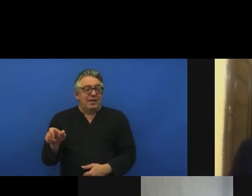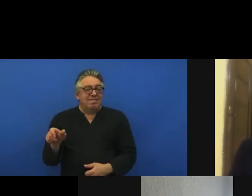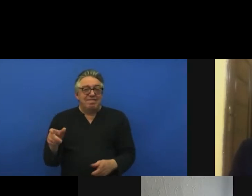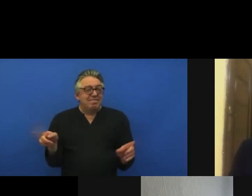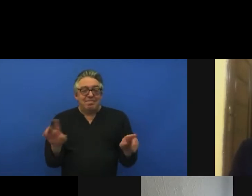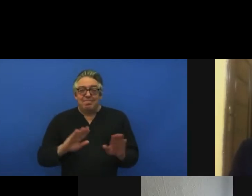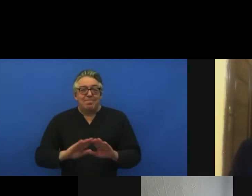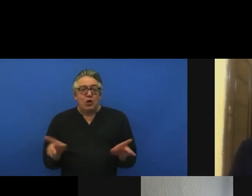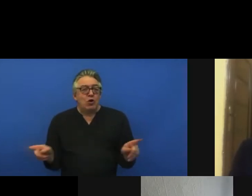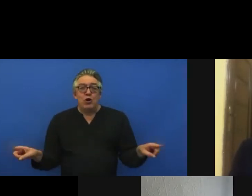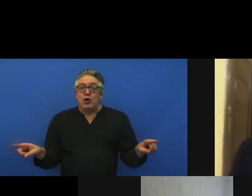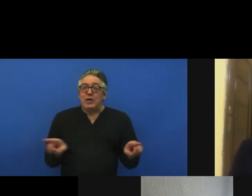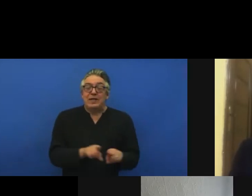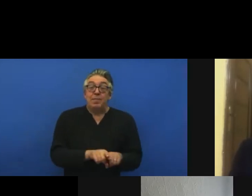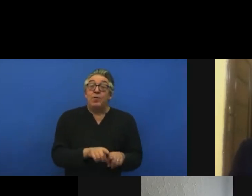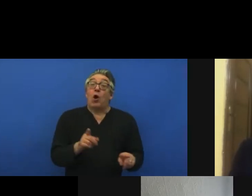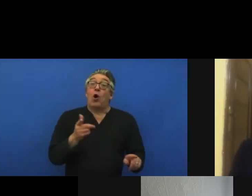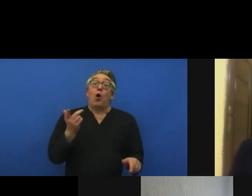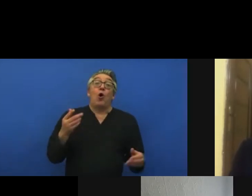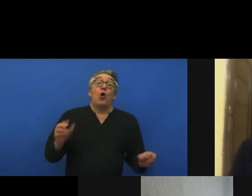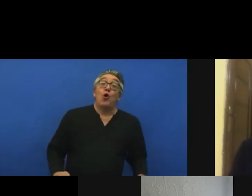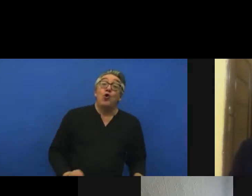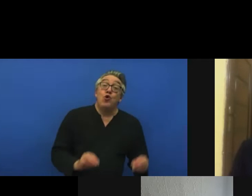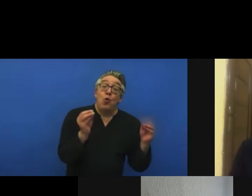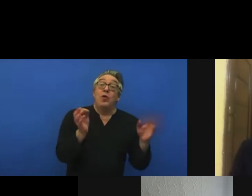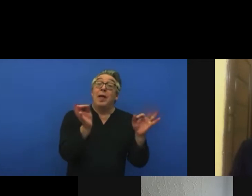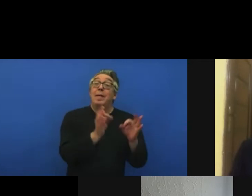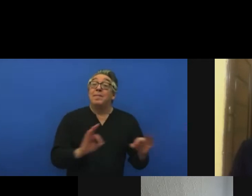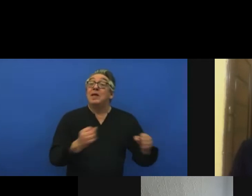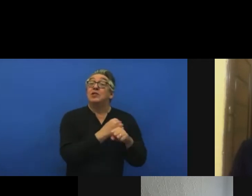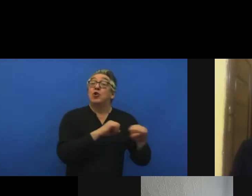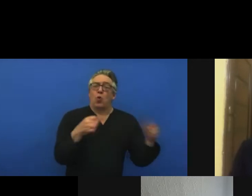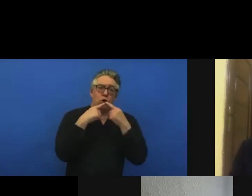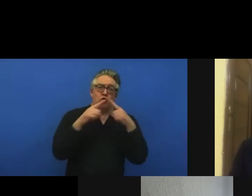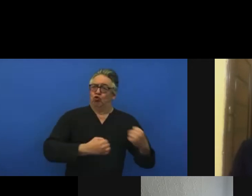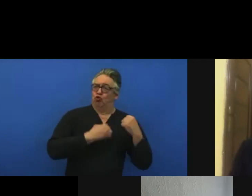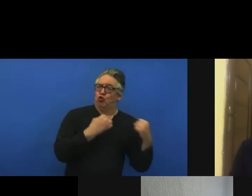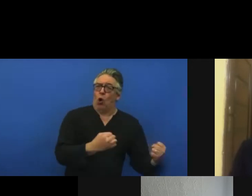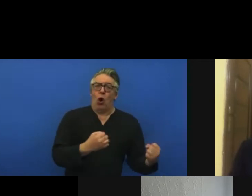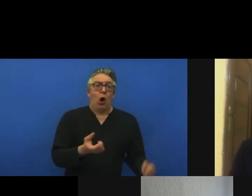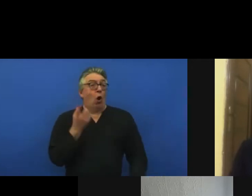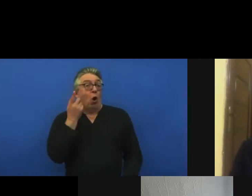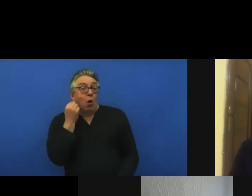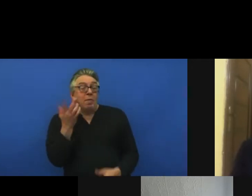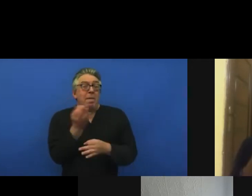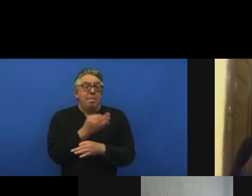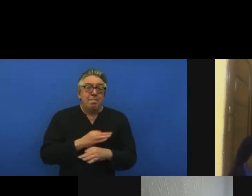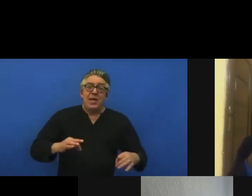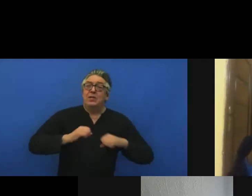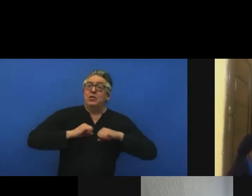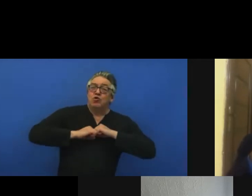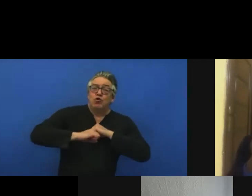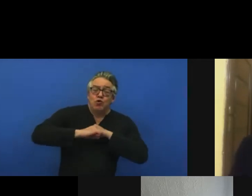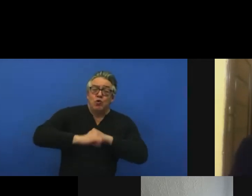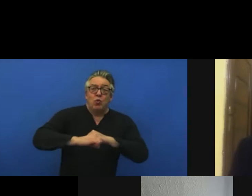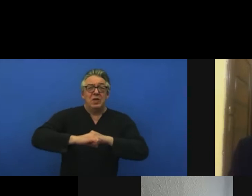on women, peace and security, or youth, peace and security, where they speak about involvement of women and